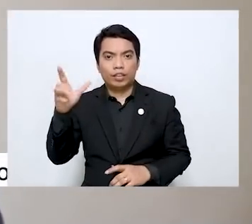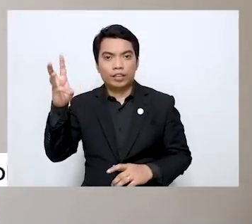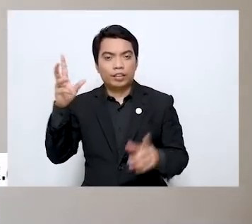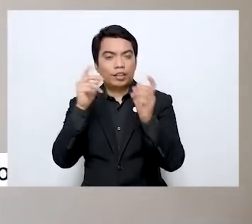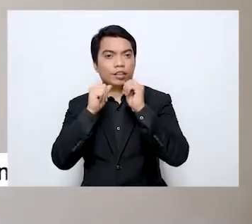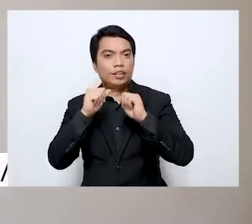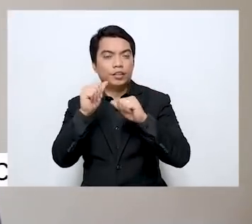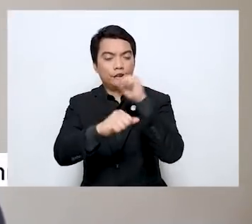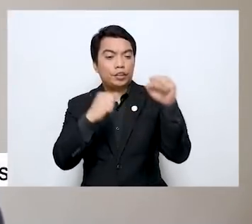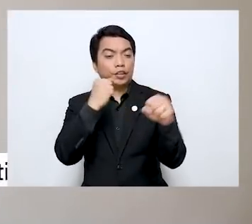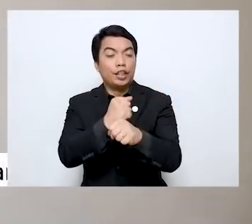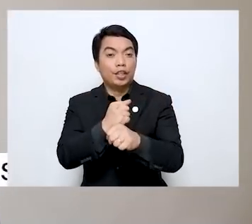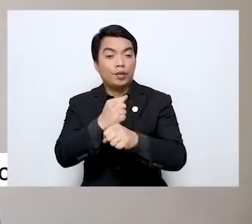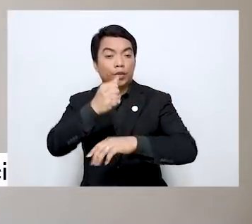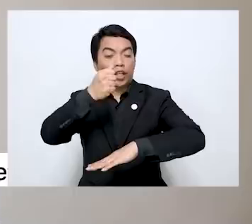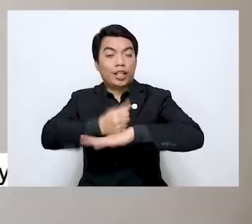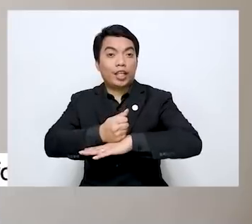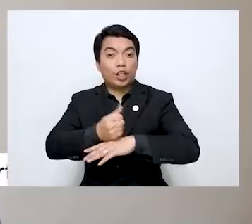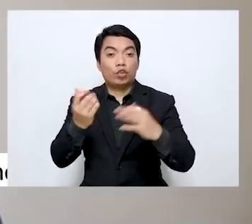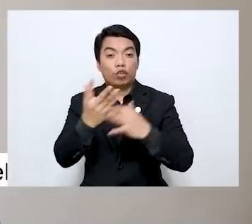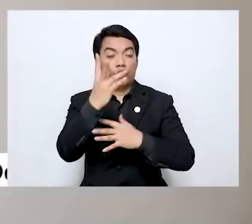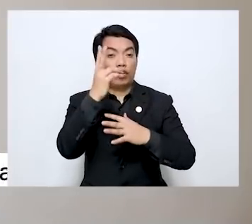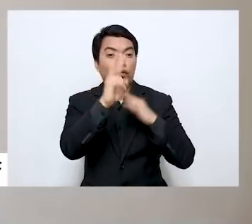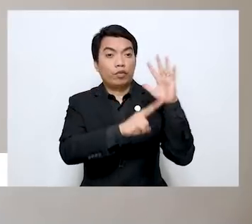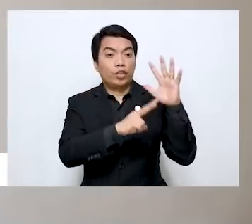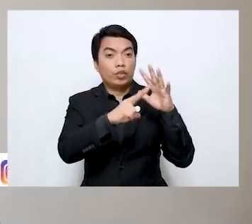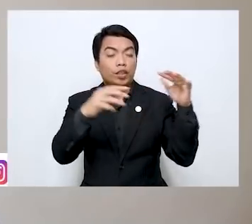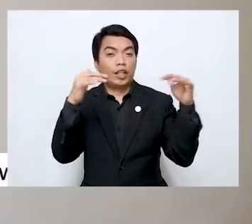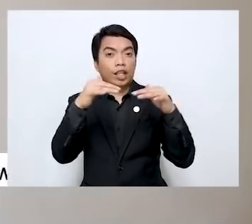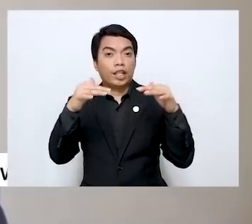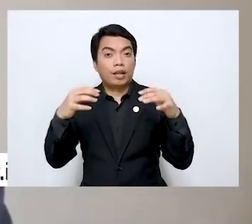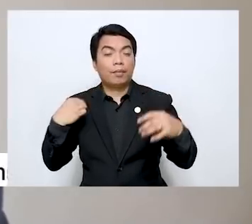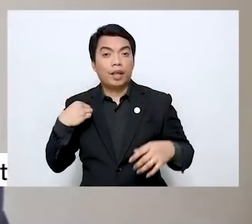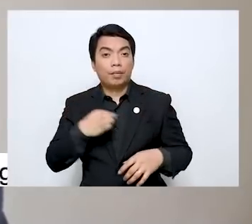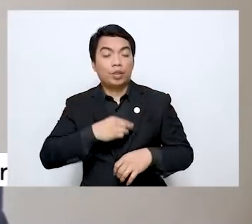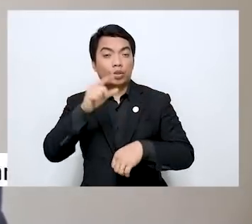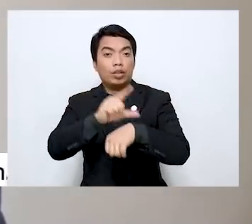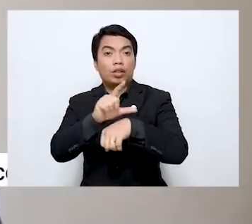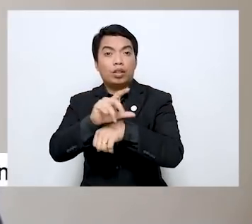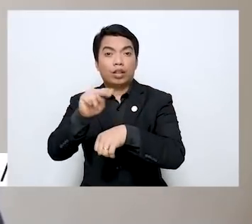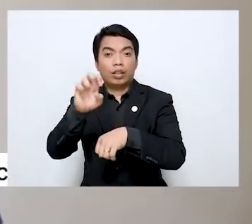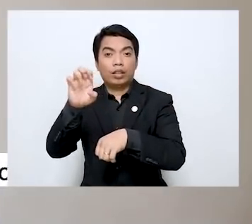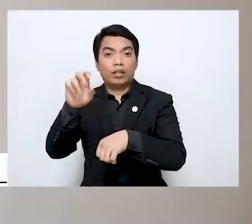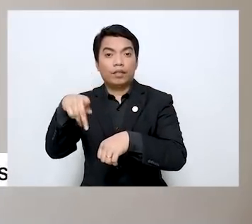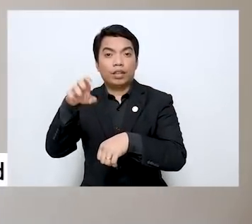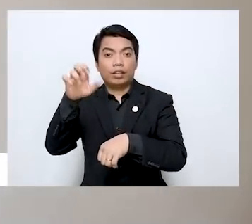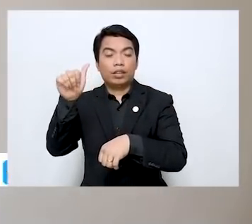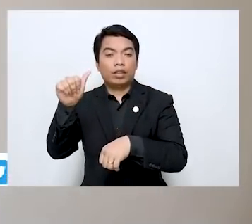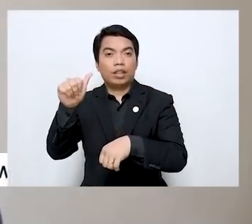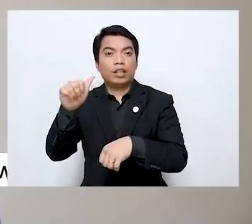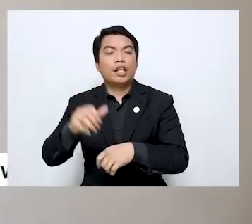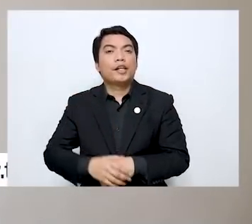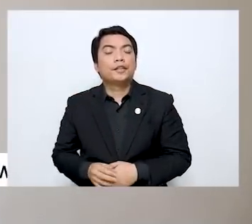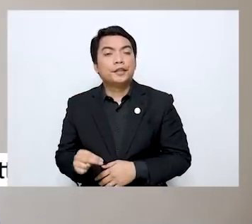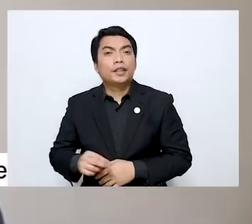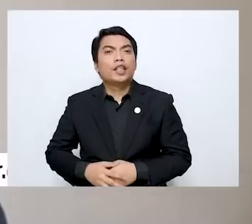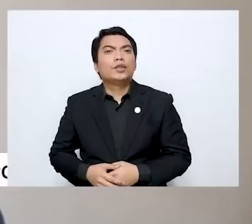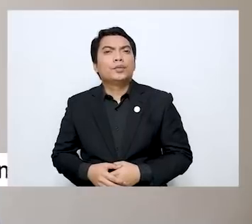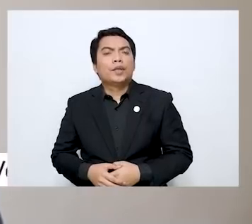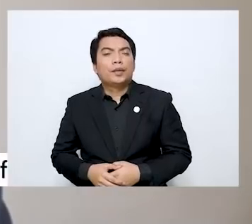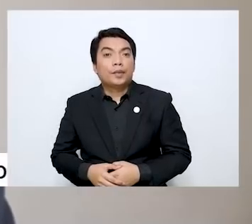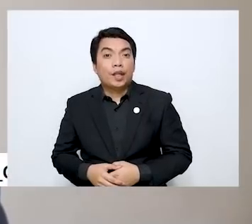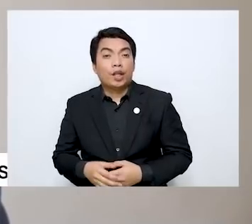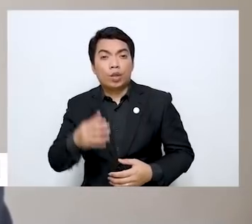of establishment through a virtual gathering, the members of the local congregation of the PN reminisced the history of